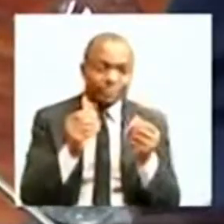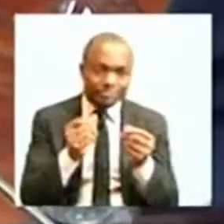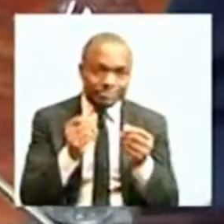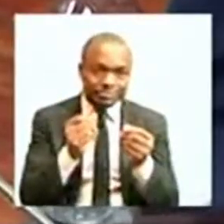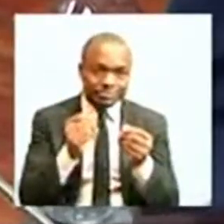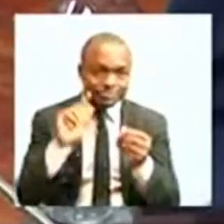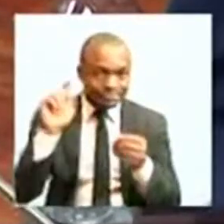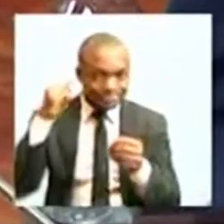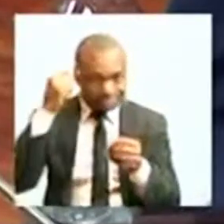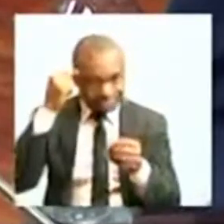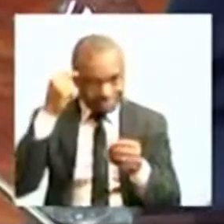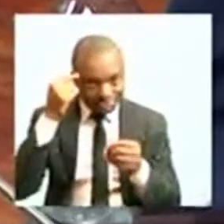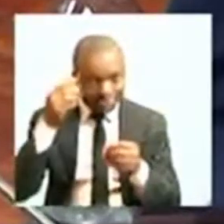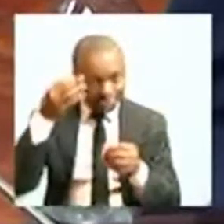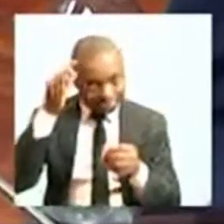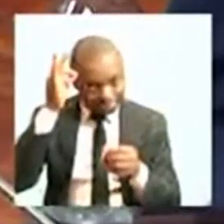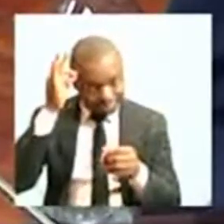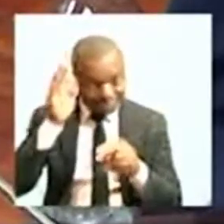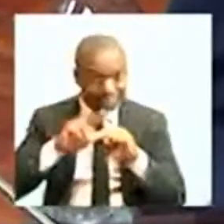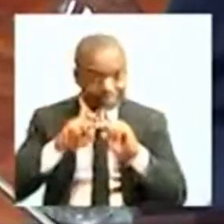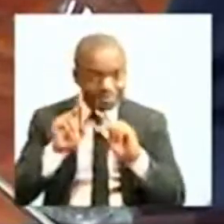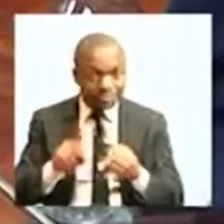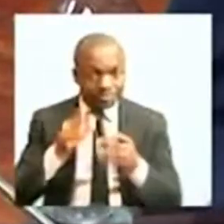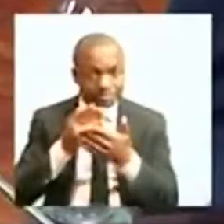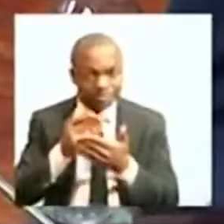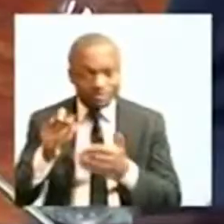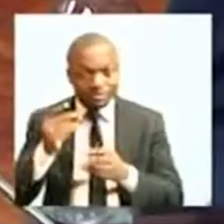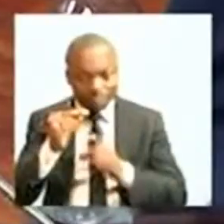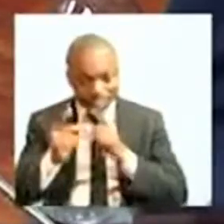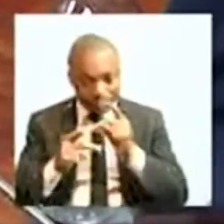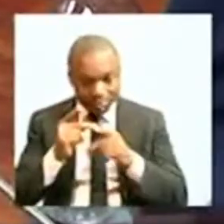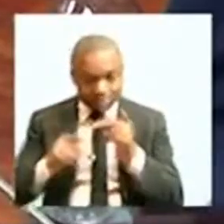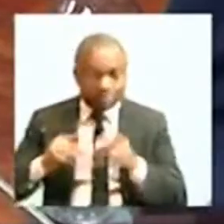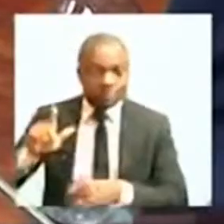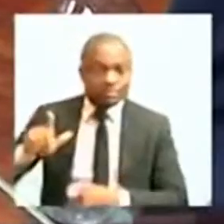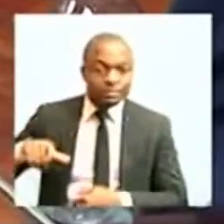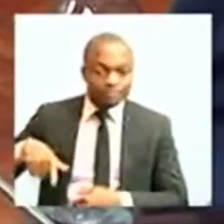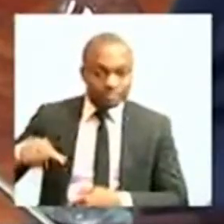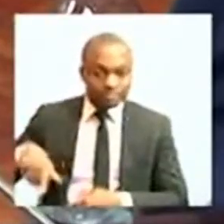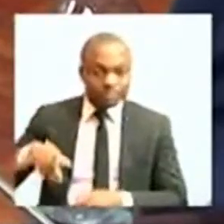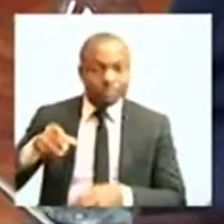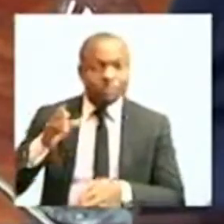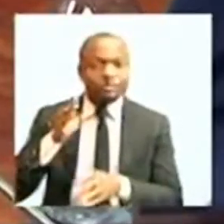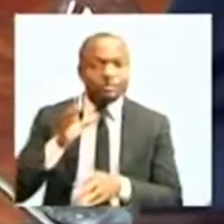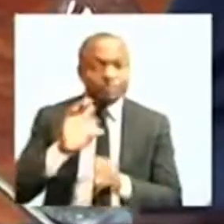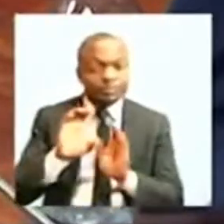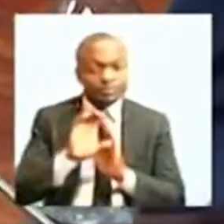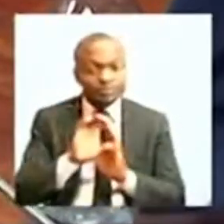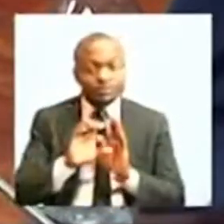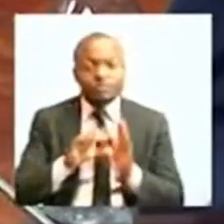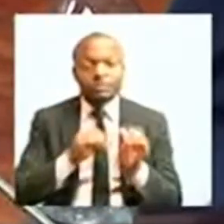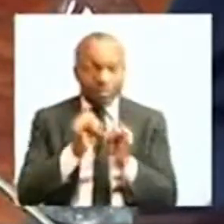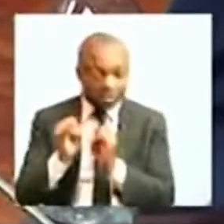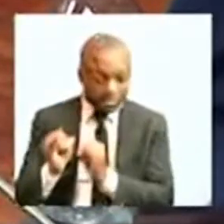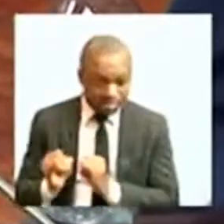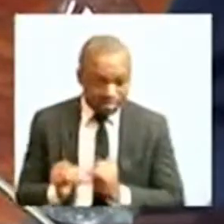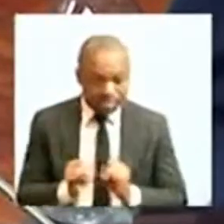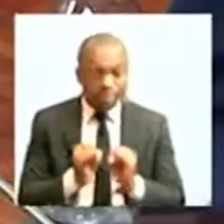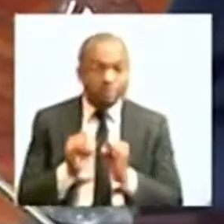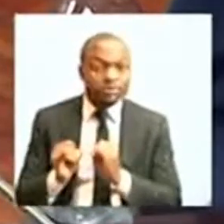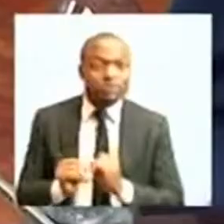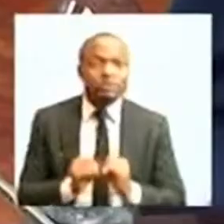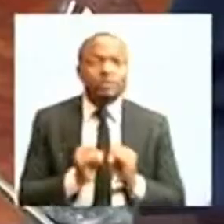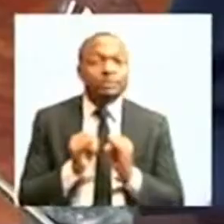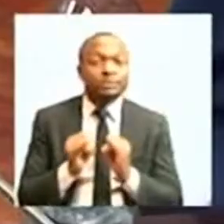government. We've taken note, Chairperson, of procurement process delays, and in particular the constitution and execution of the mandate